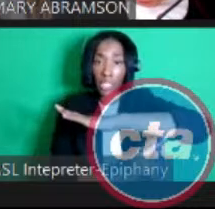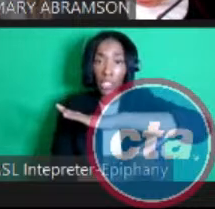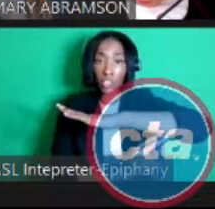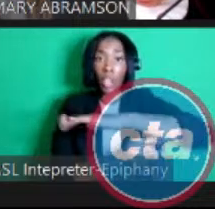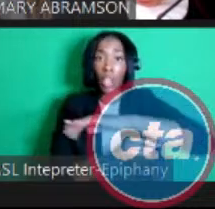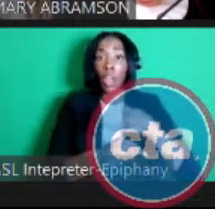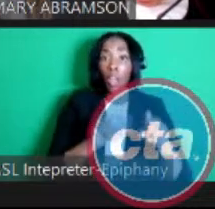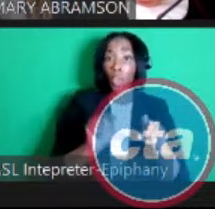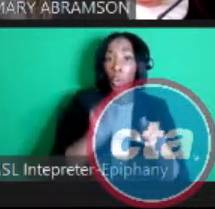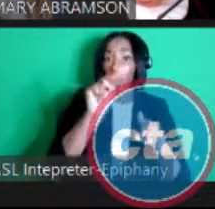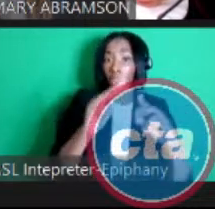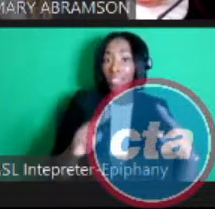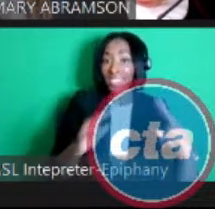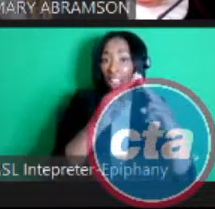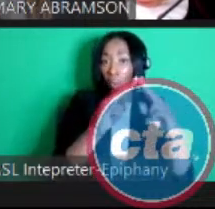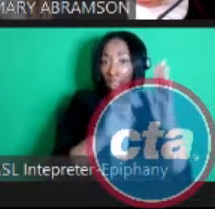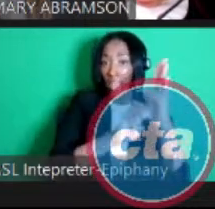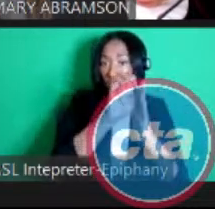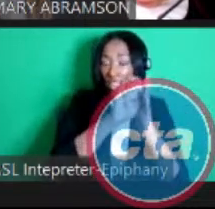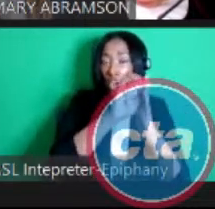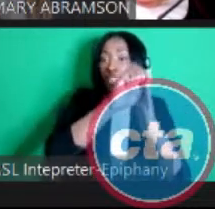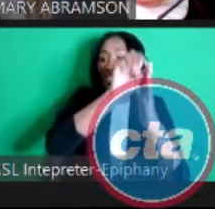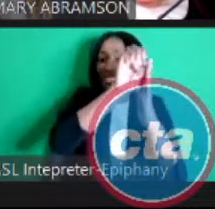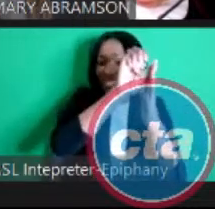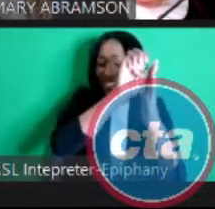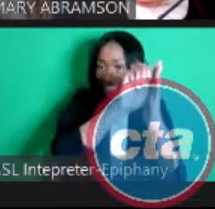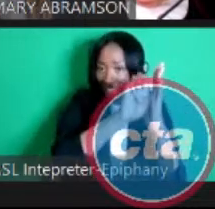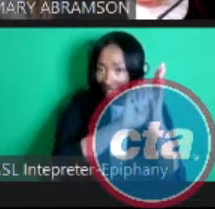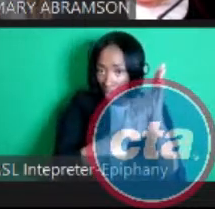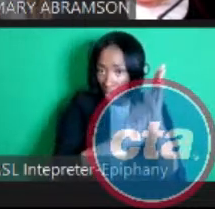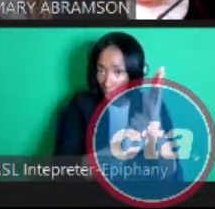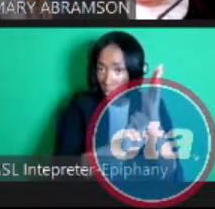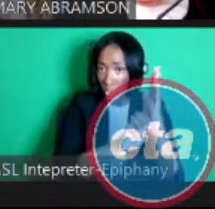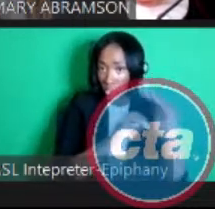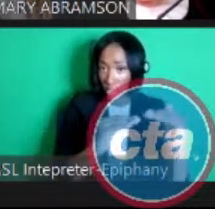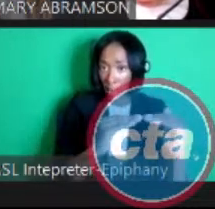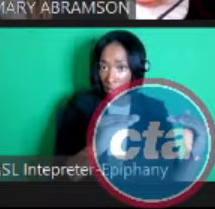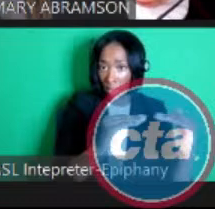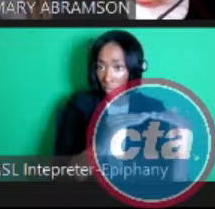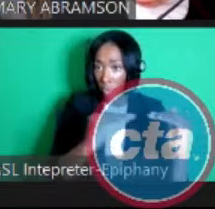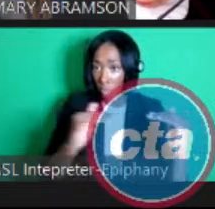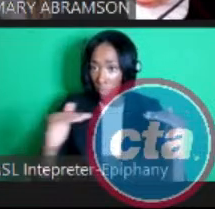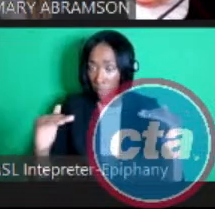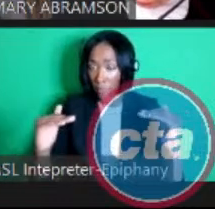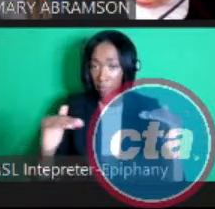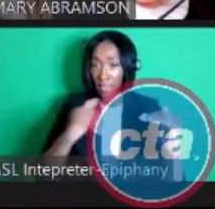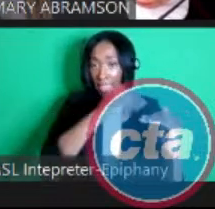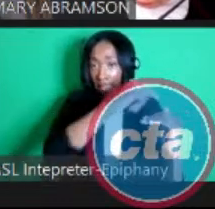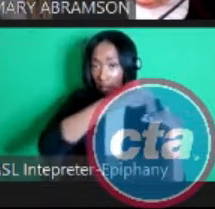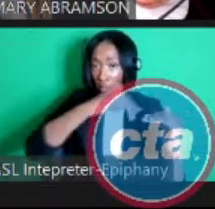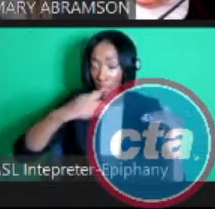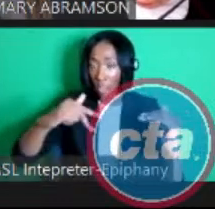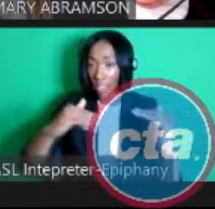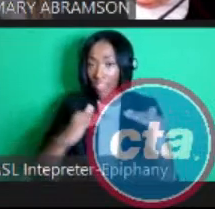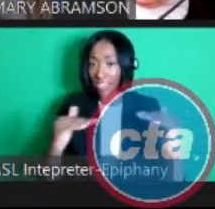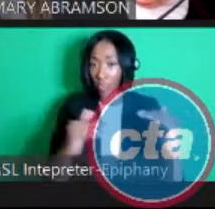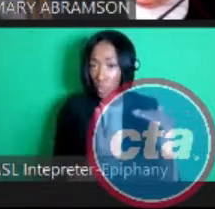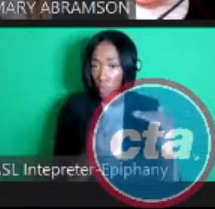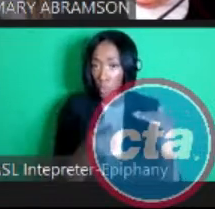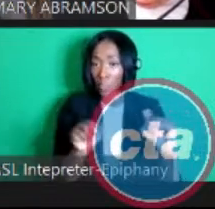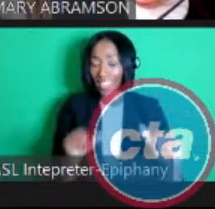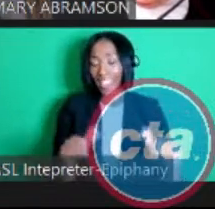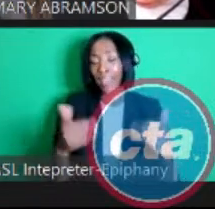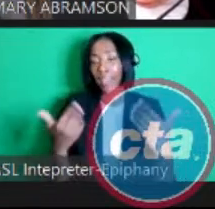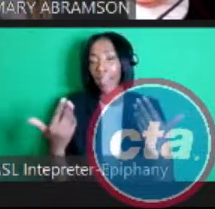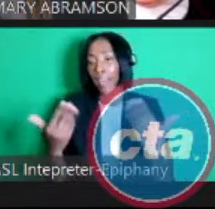go down 1 level to the station, or to the platform level, sorry, at level 2, and then you can access the